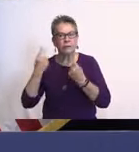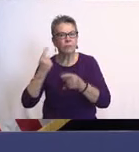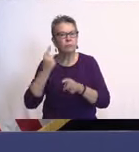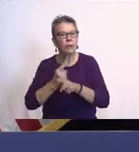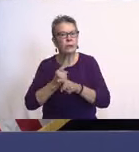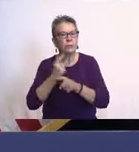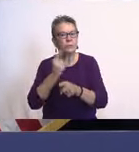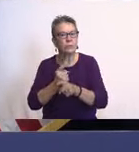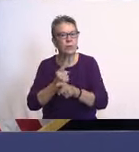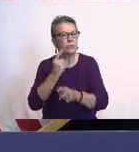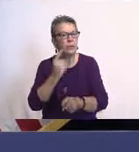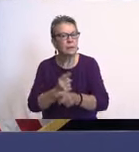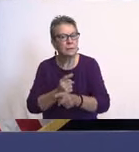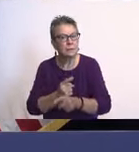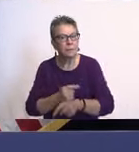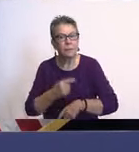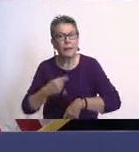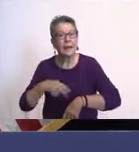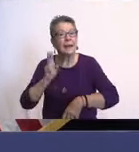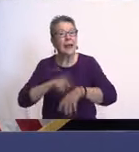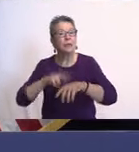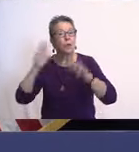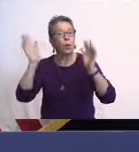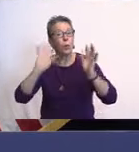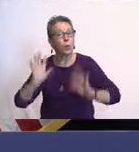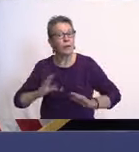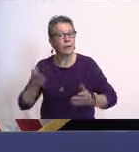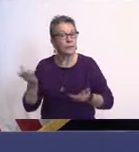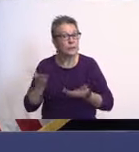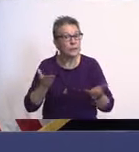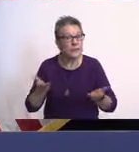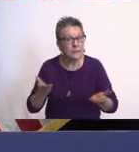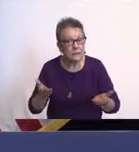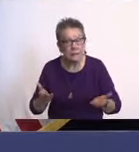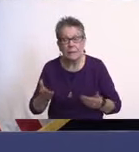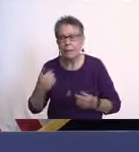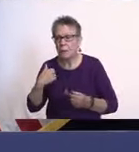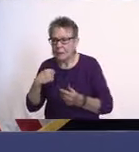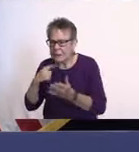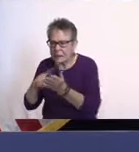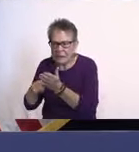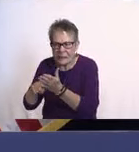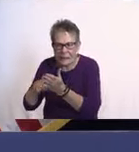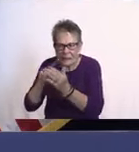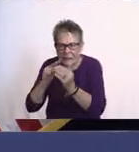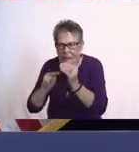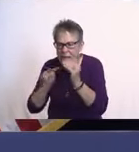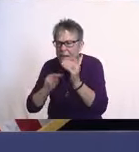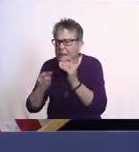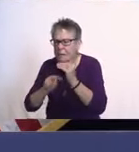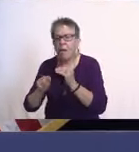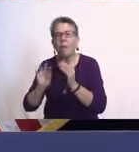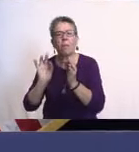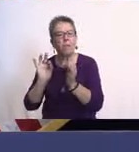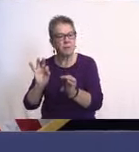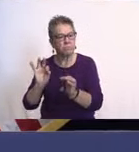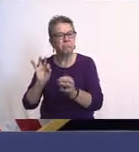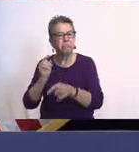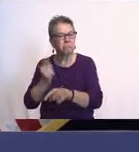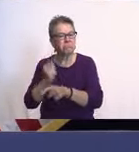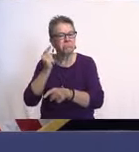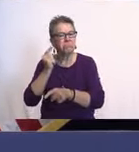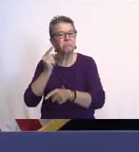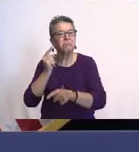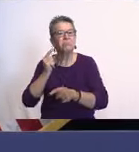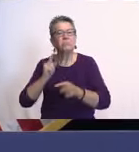work, the storm played almost exactly as they and we expected. And secondly, it is hard to